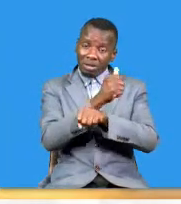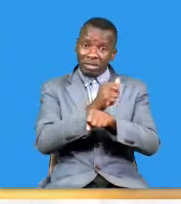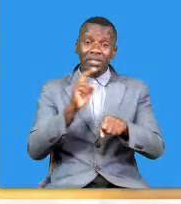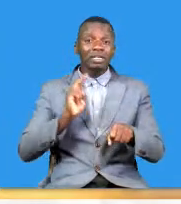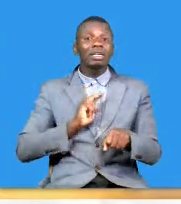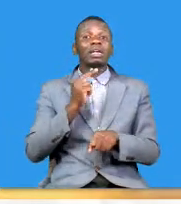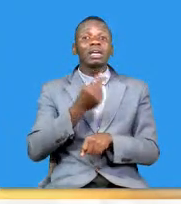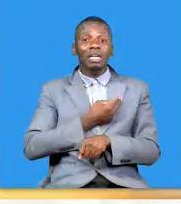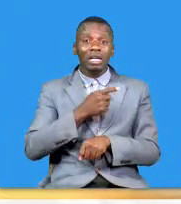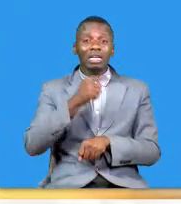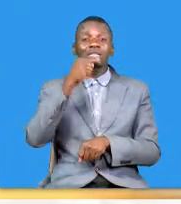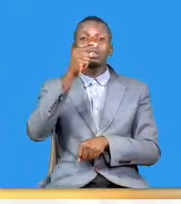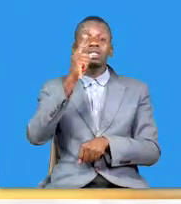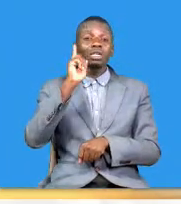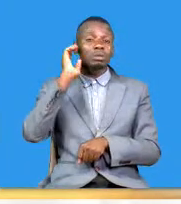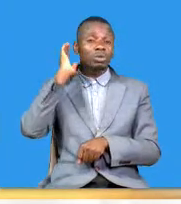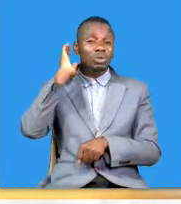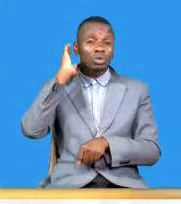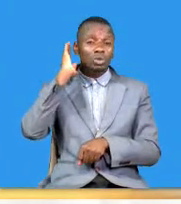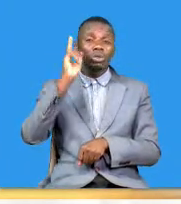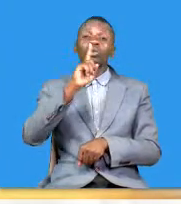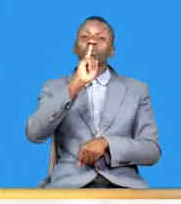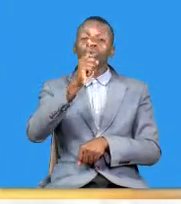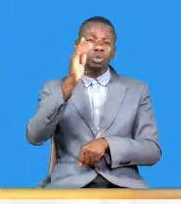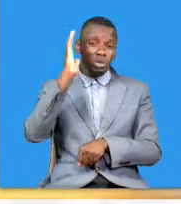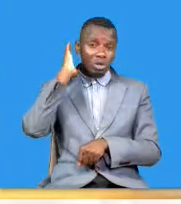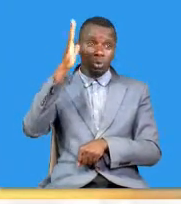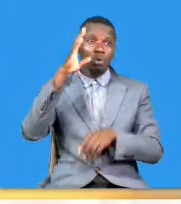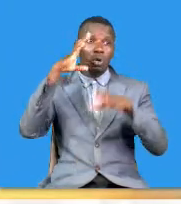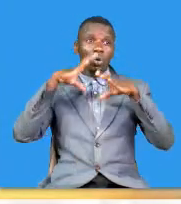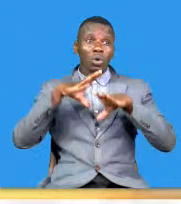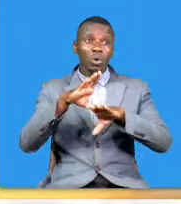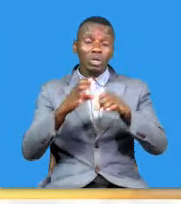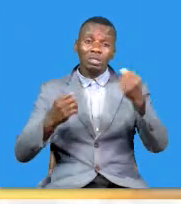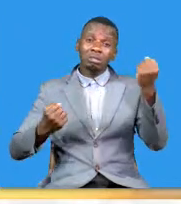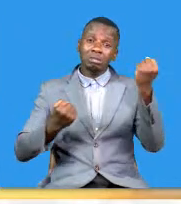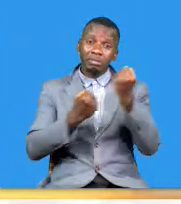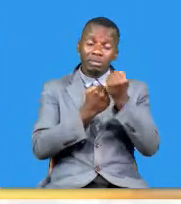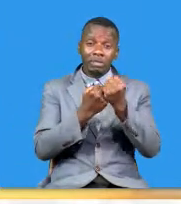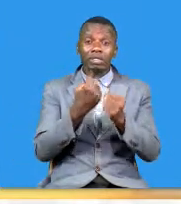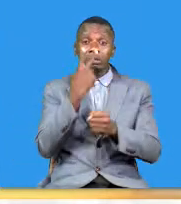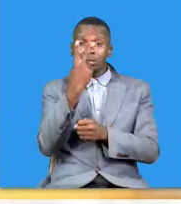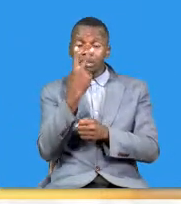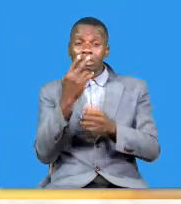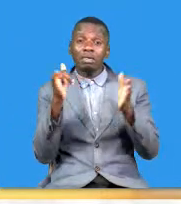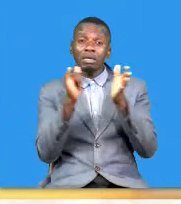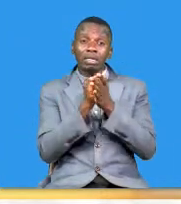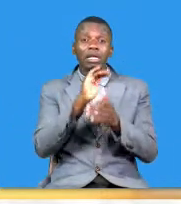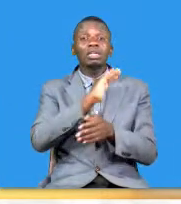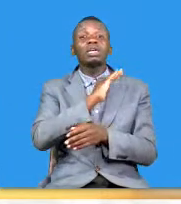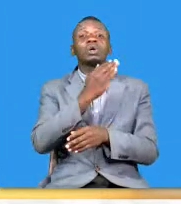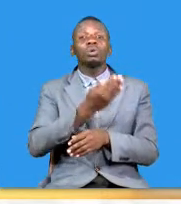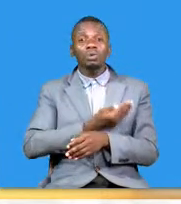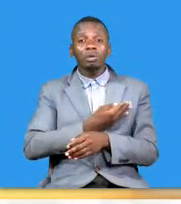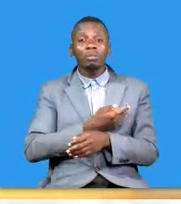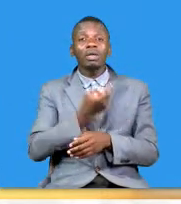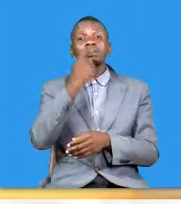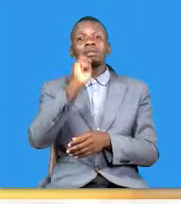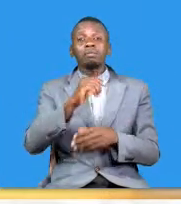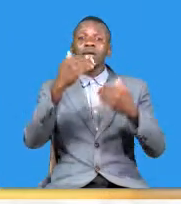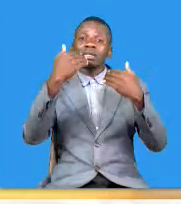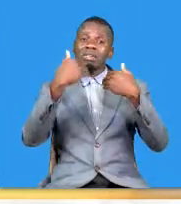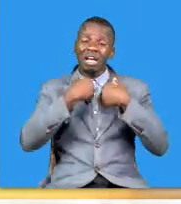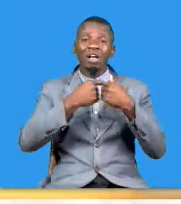our commitment, to this important cause of ensuring that women get what they deserve in